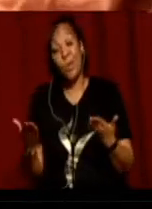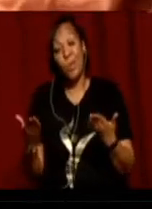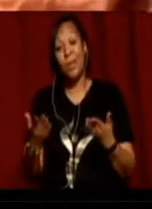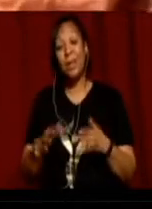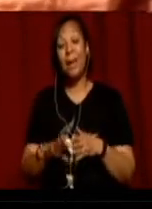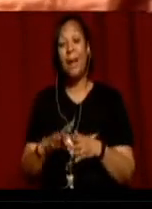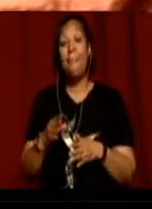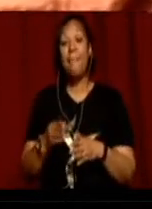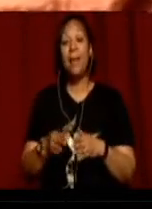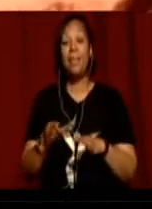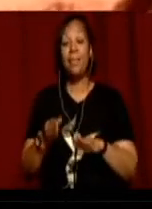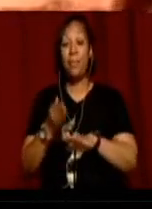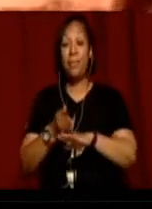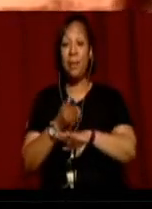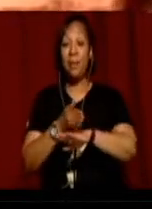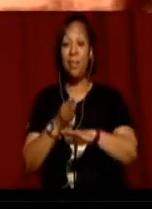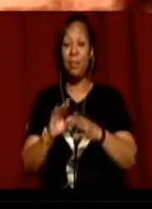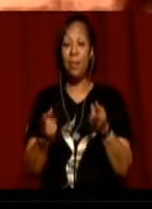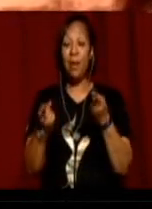there will be other surges.